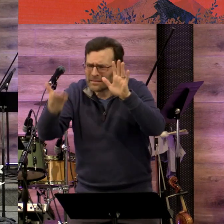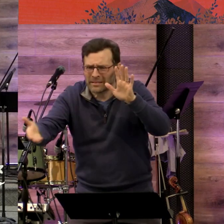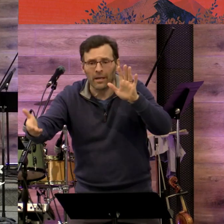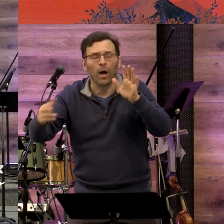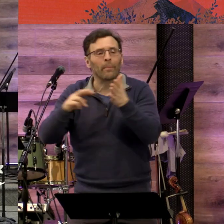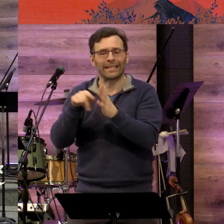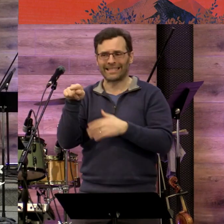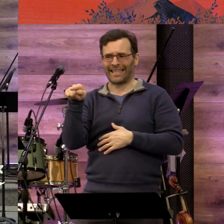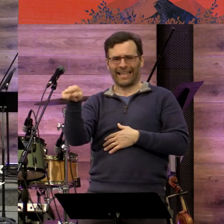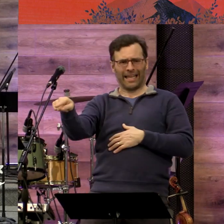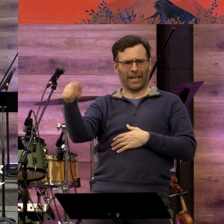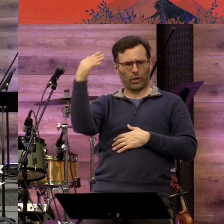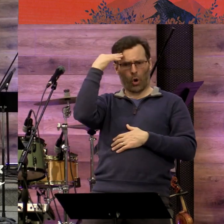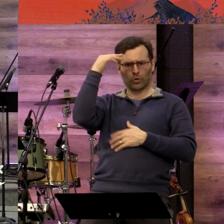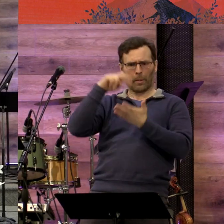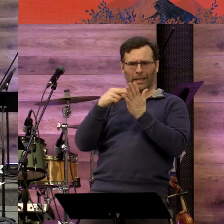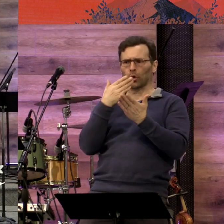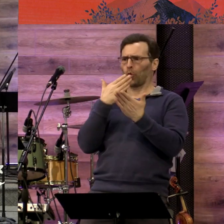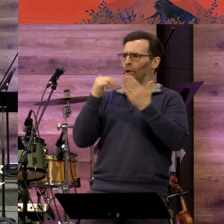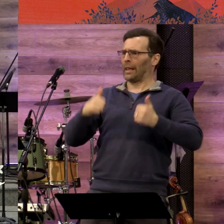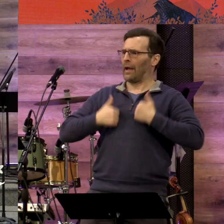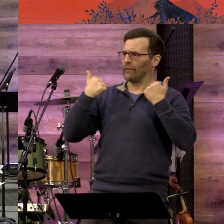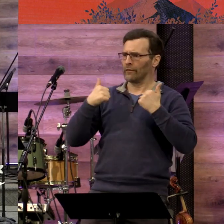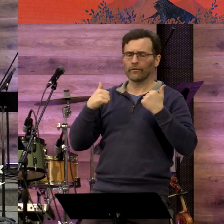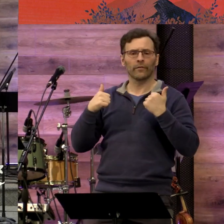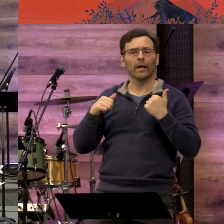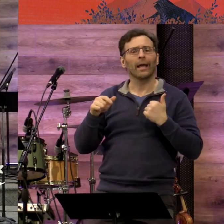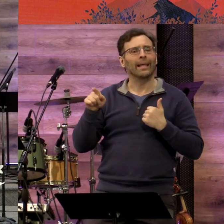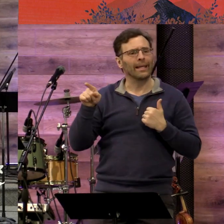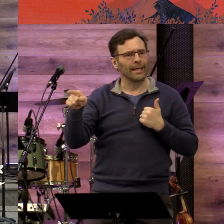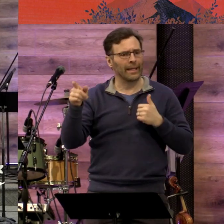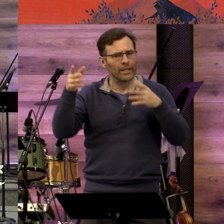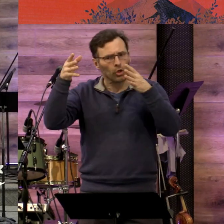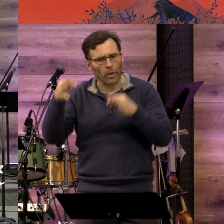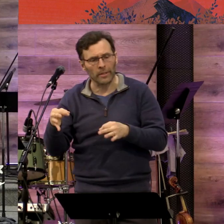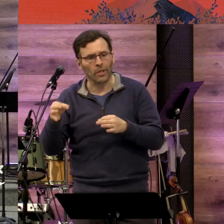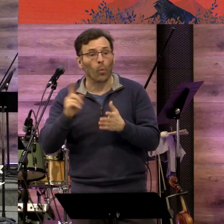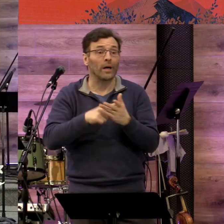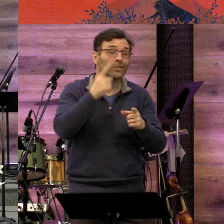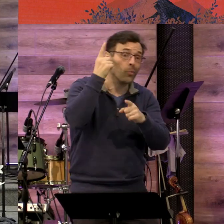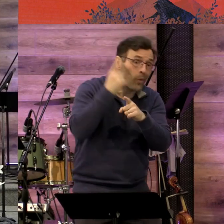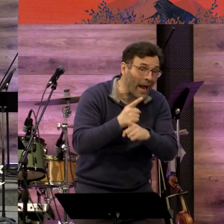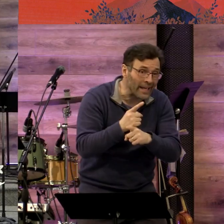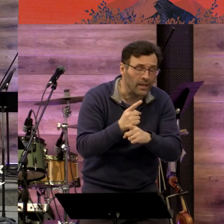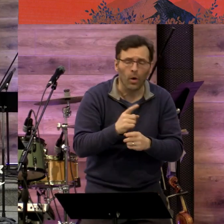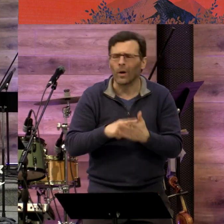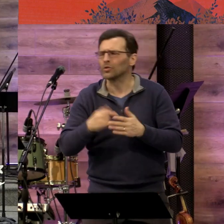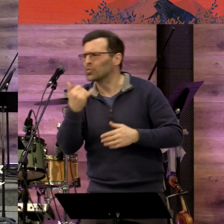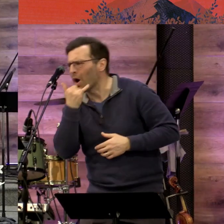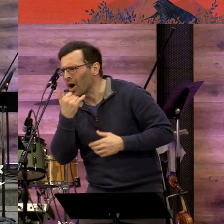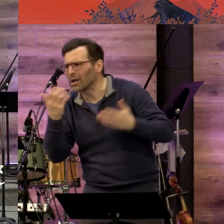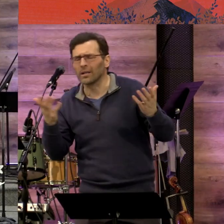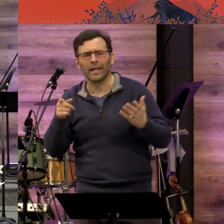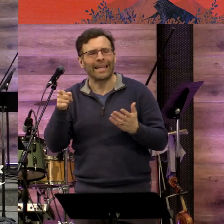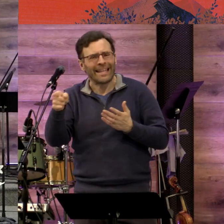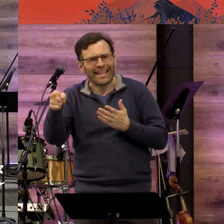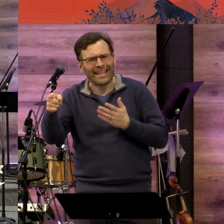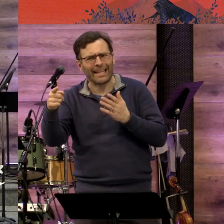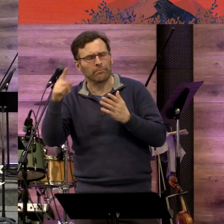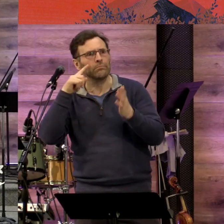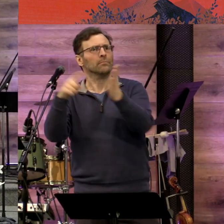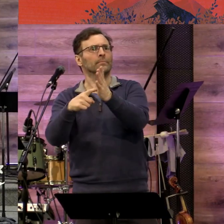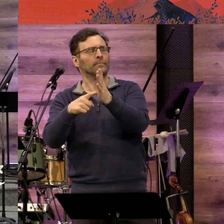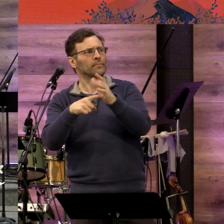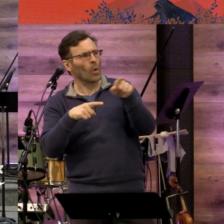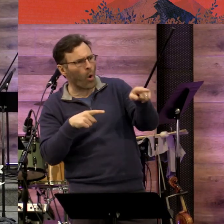the one who knows what the good life is. He is the one who determines what is right and what is wrong. He is the one who identifies